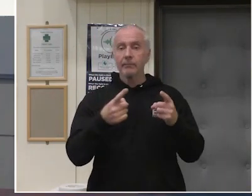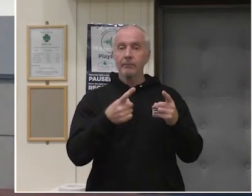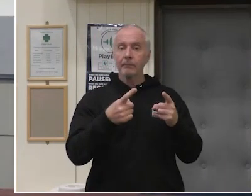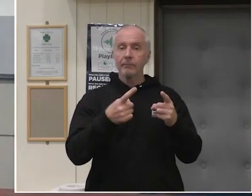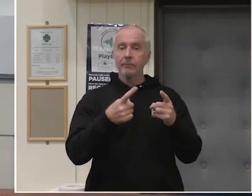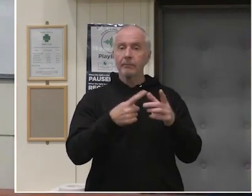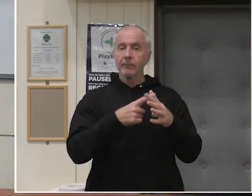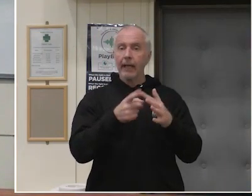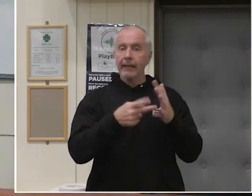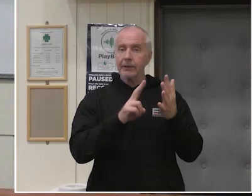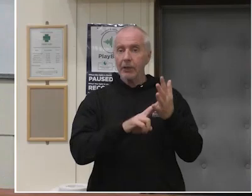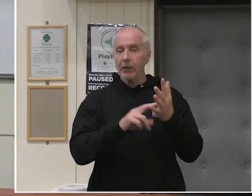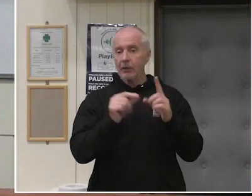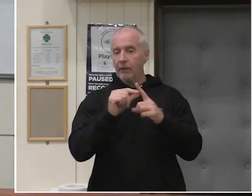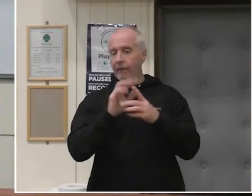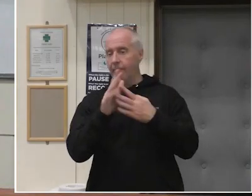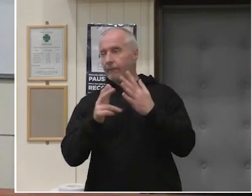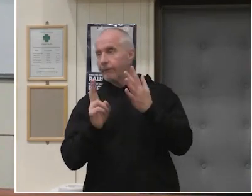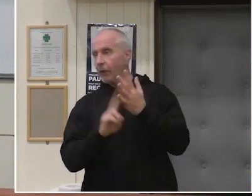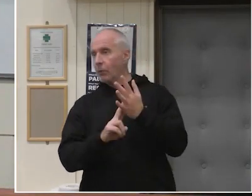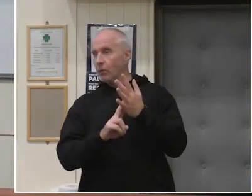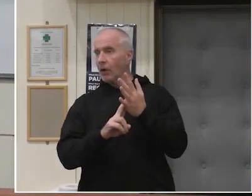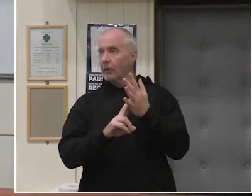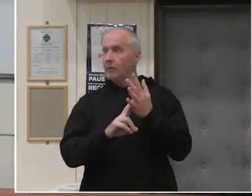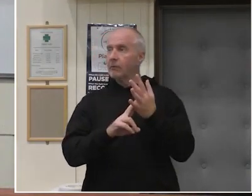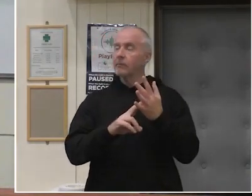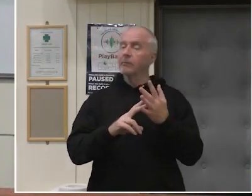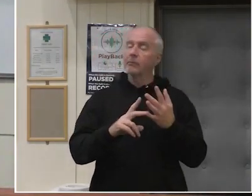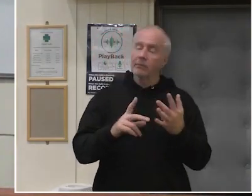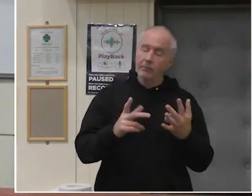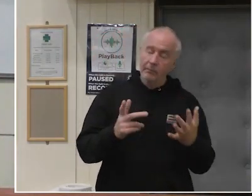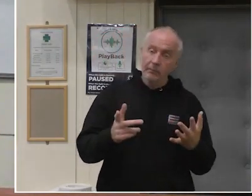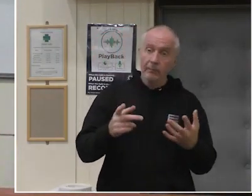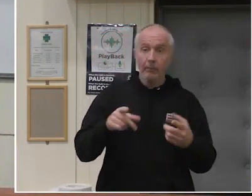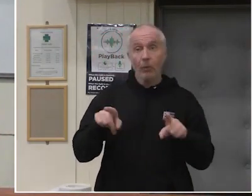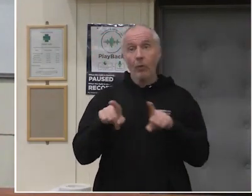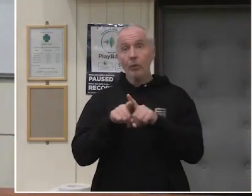photon thing again, and also the fact that